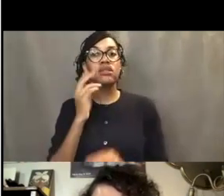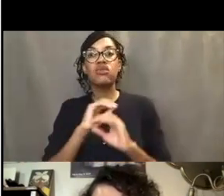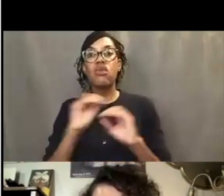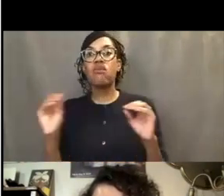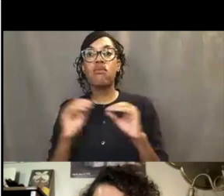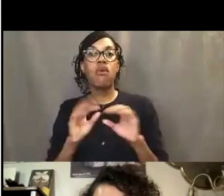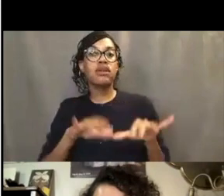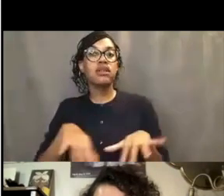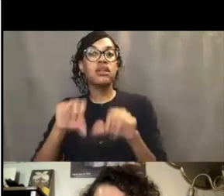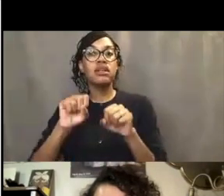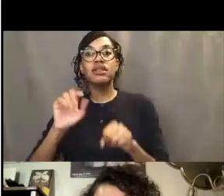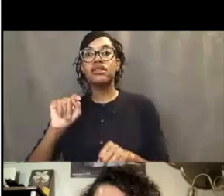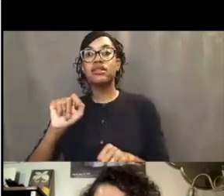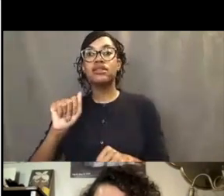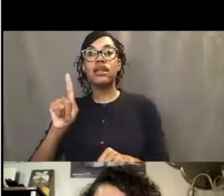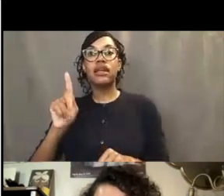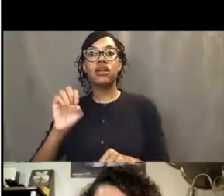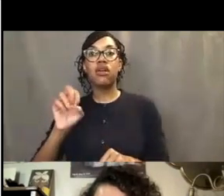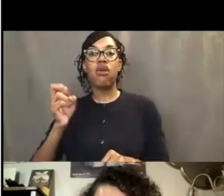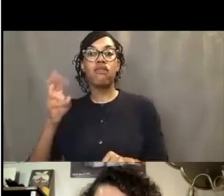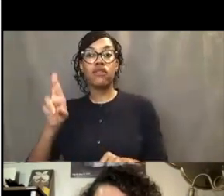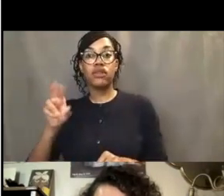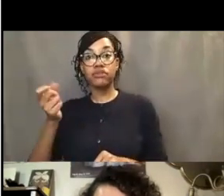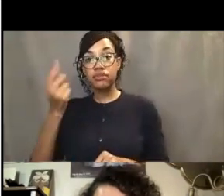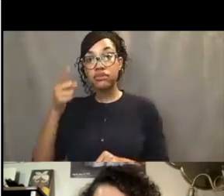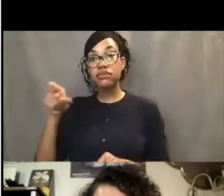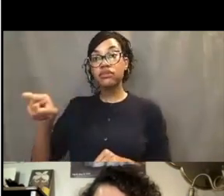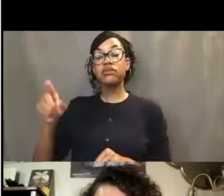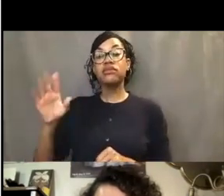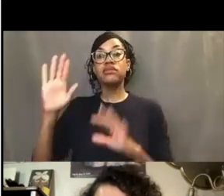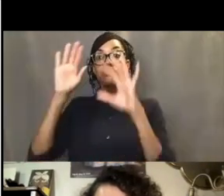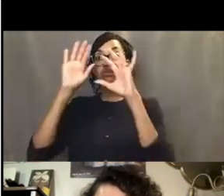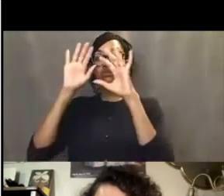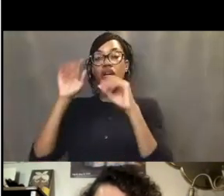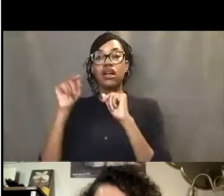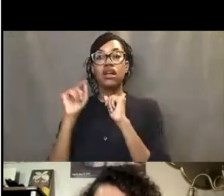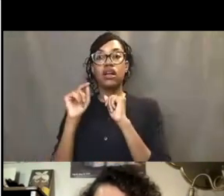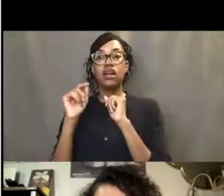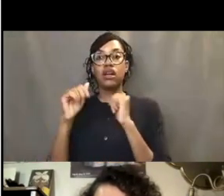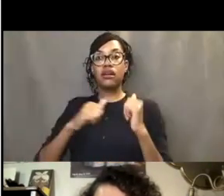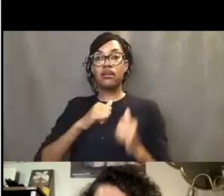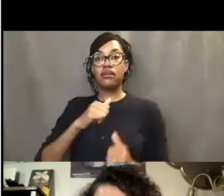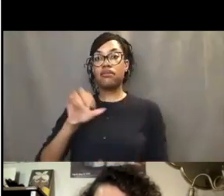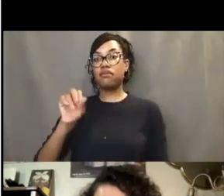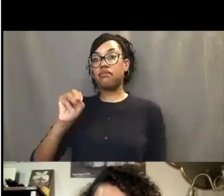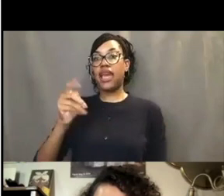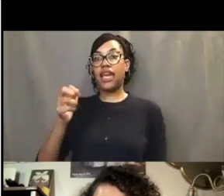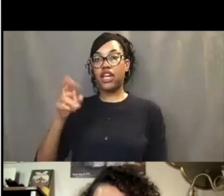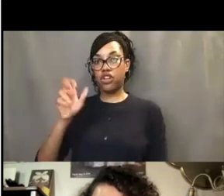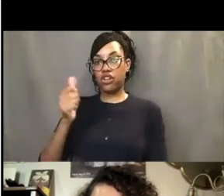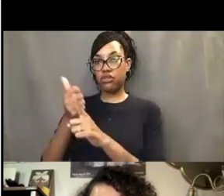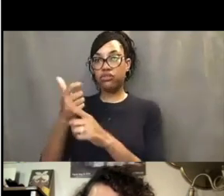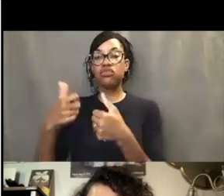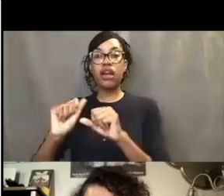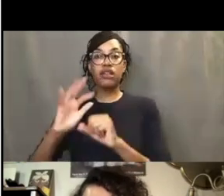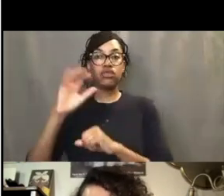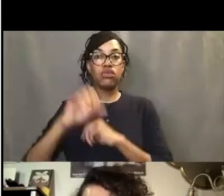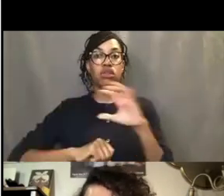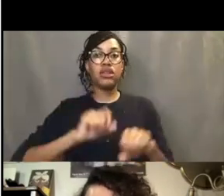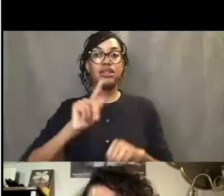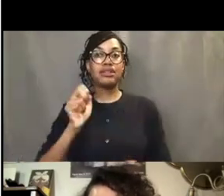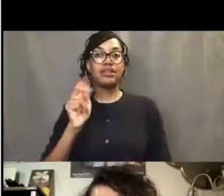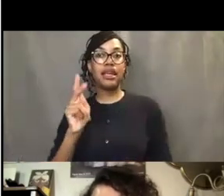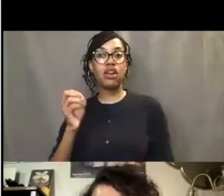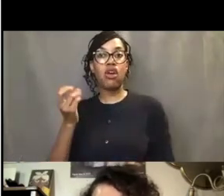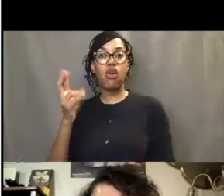a plan to take over Milwaukee Public Schools. These efforts included Democratic leaders and groups like Democrats for